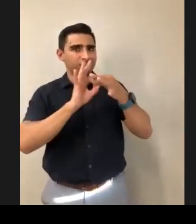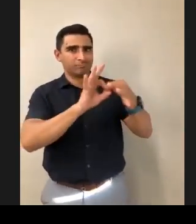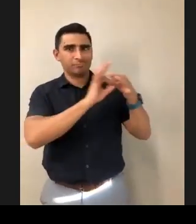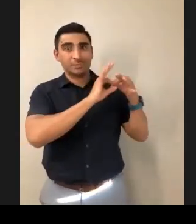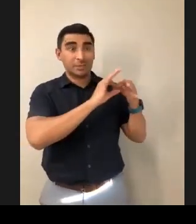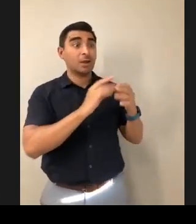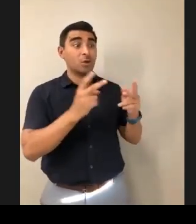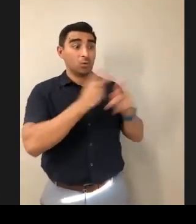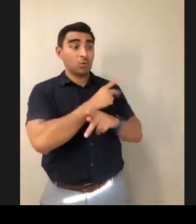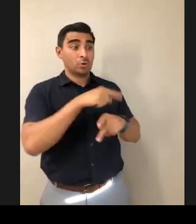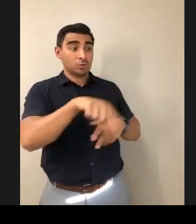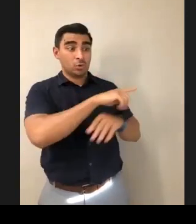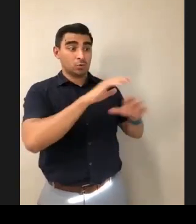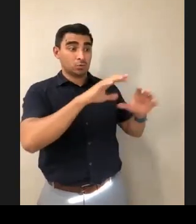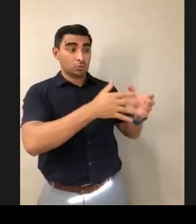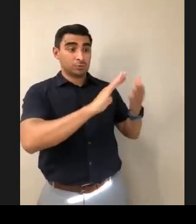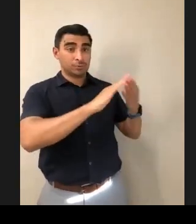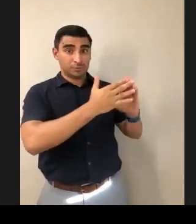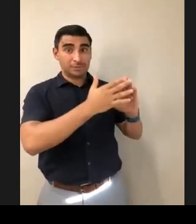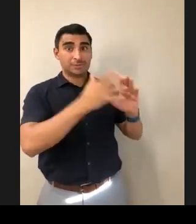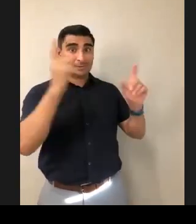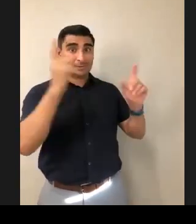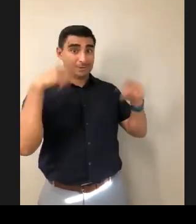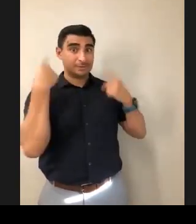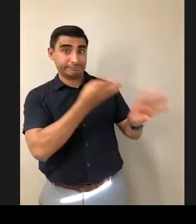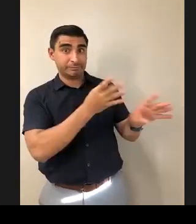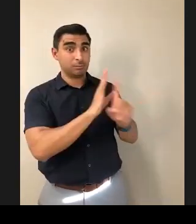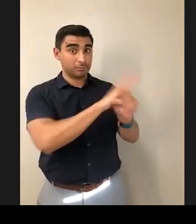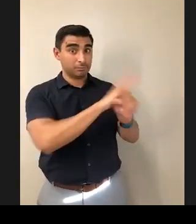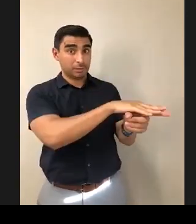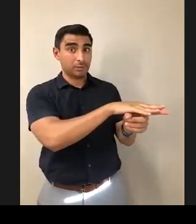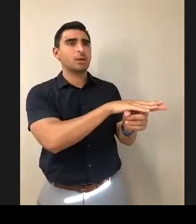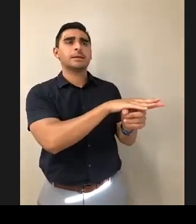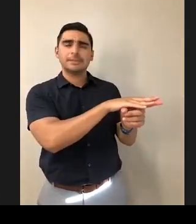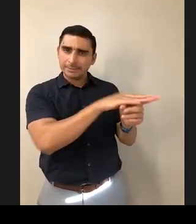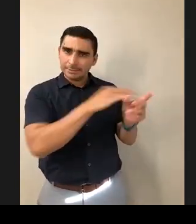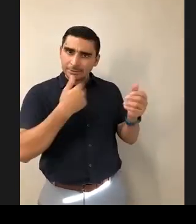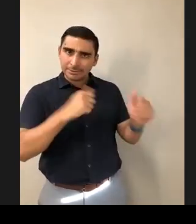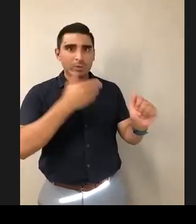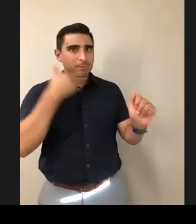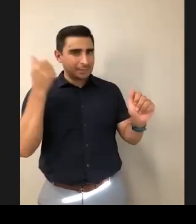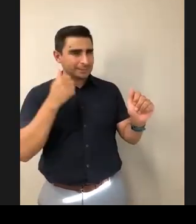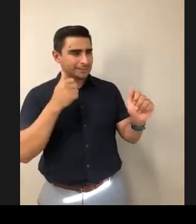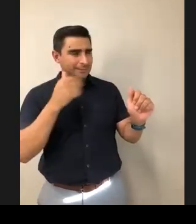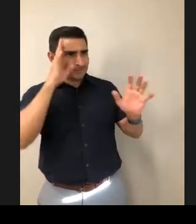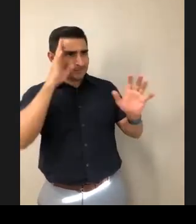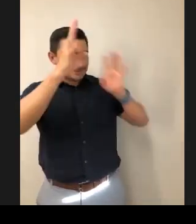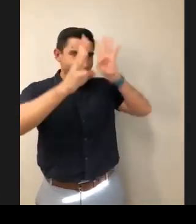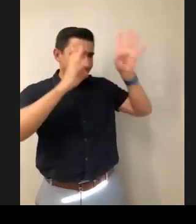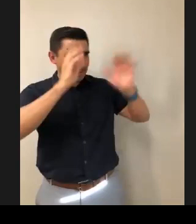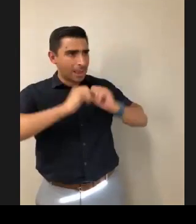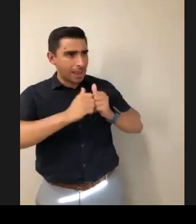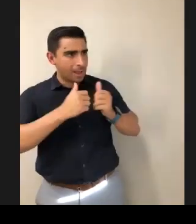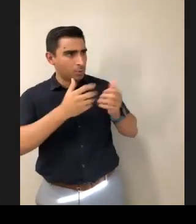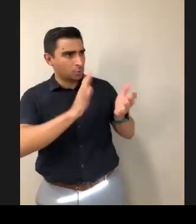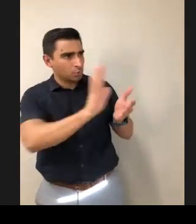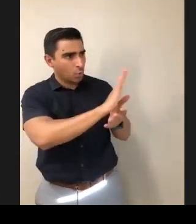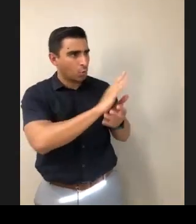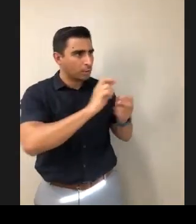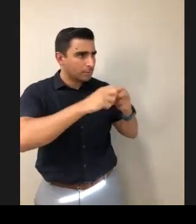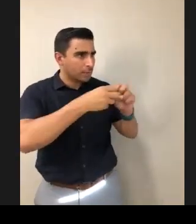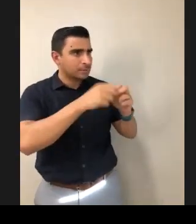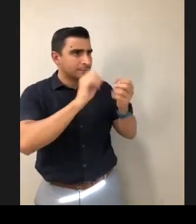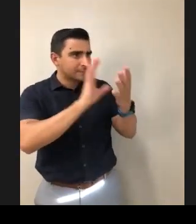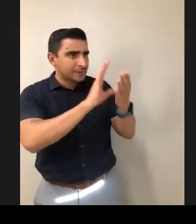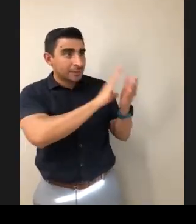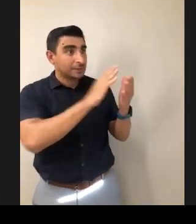the marginalized communities, really figuring out very creative ways to make sure that the issues that are impacting